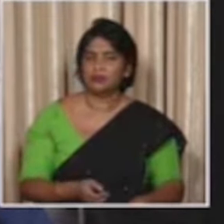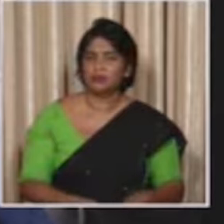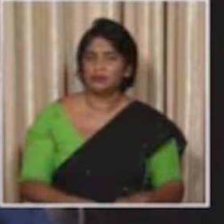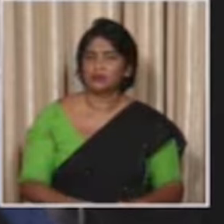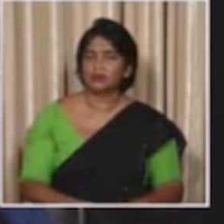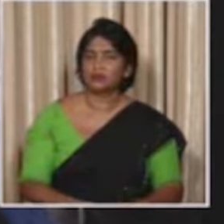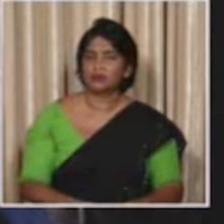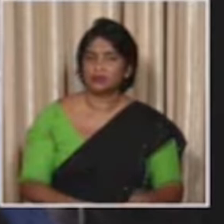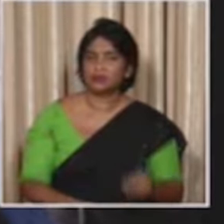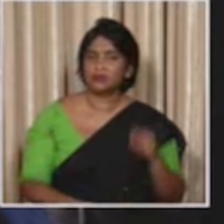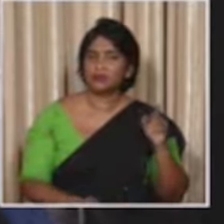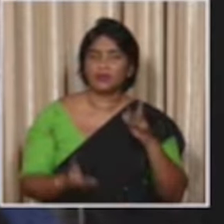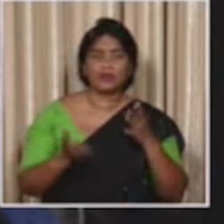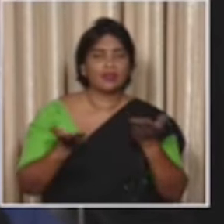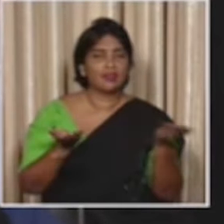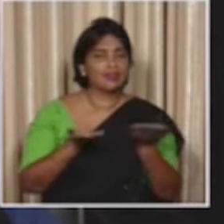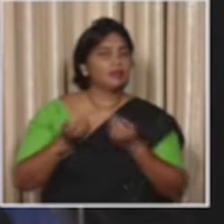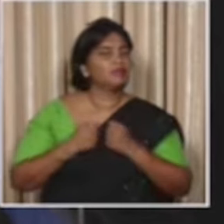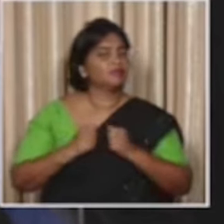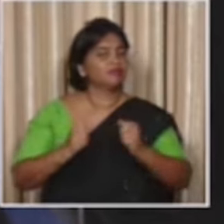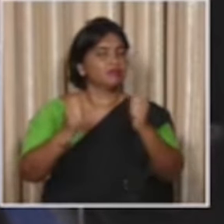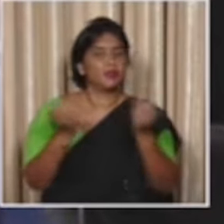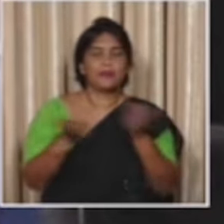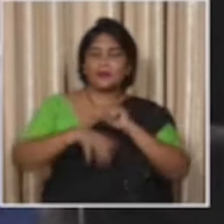baby. That is what he is doing. By